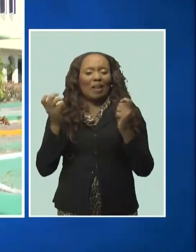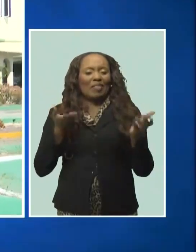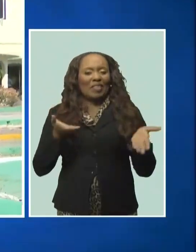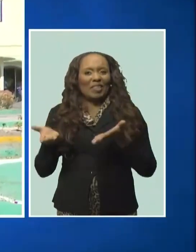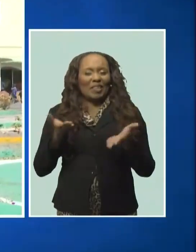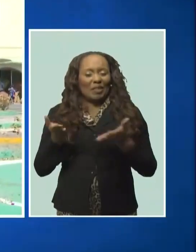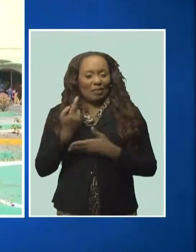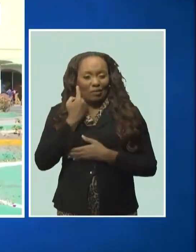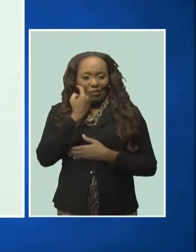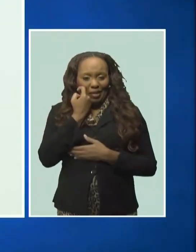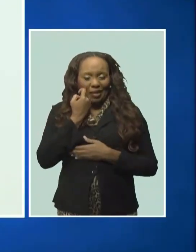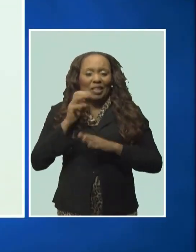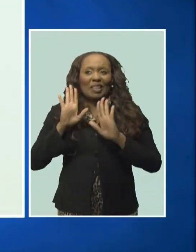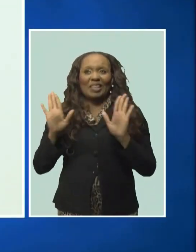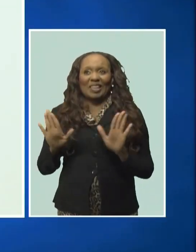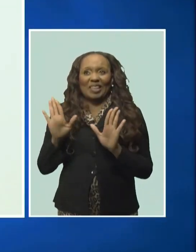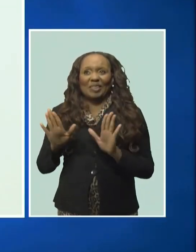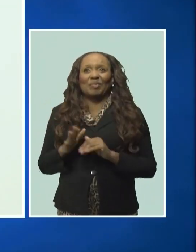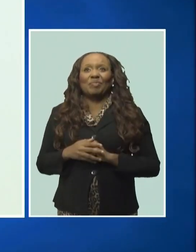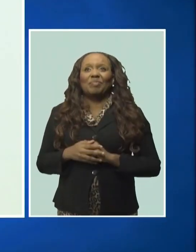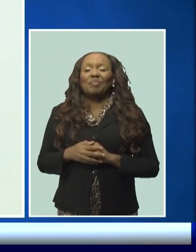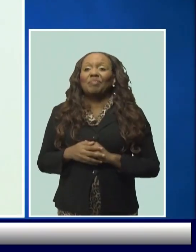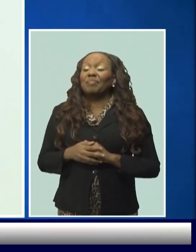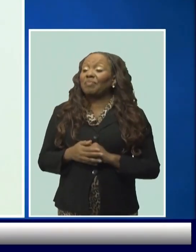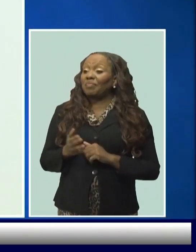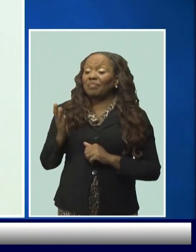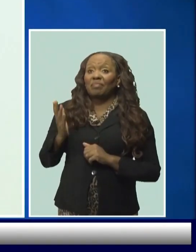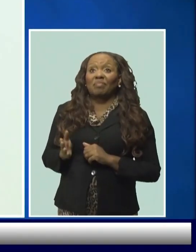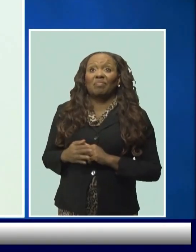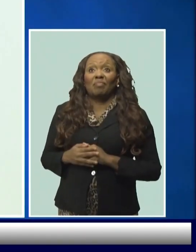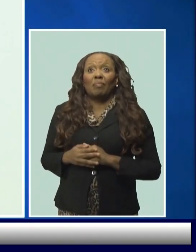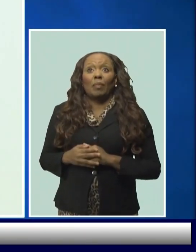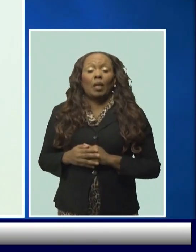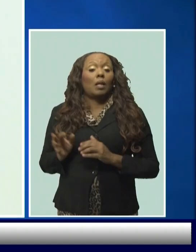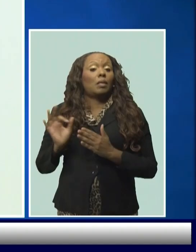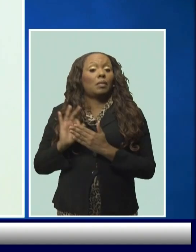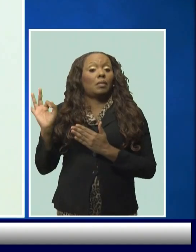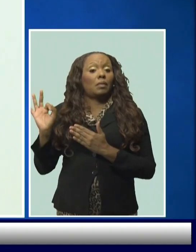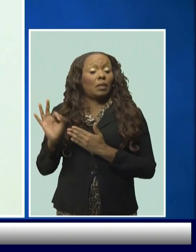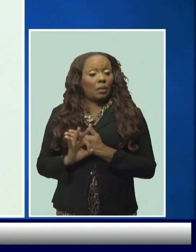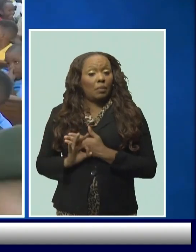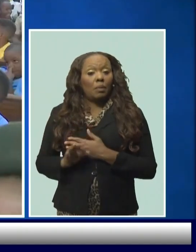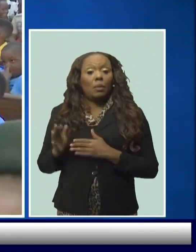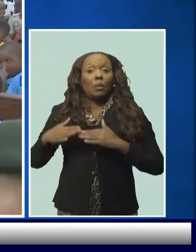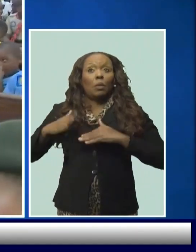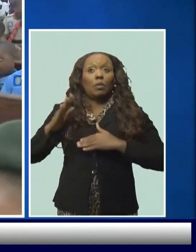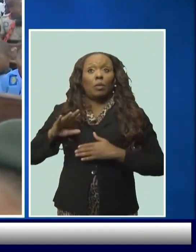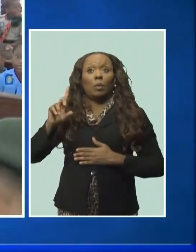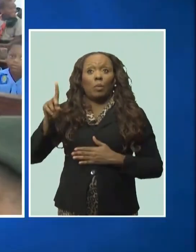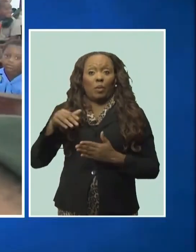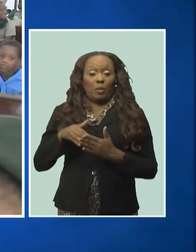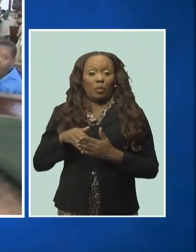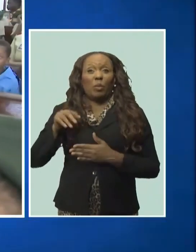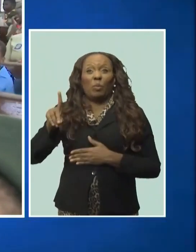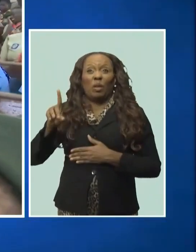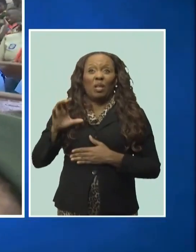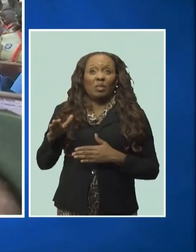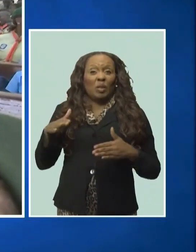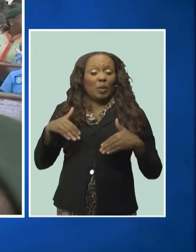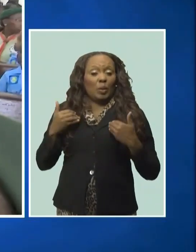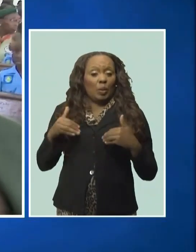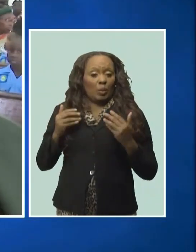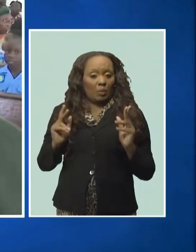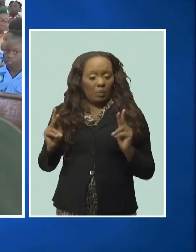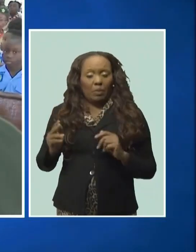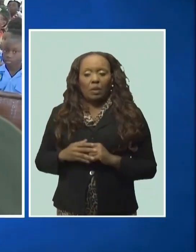Life Assembly. By February, we reached just over 1,100 youth members, which is almost double the amount of